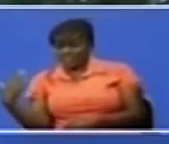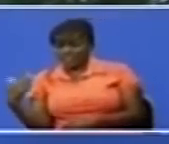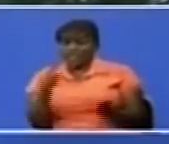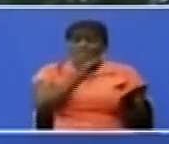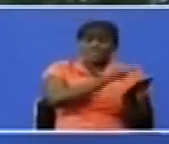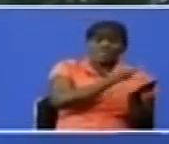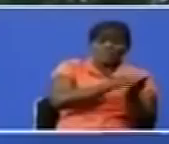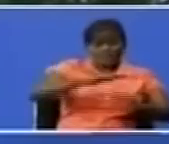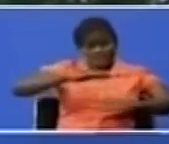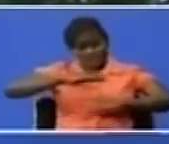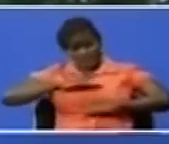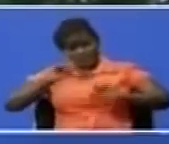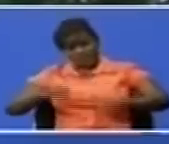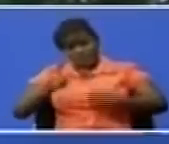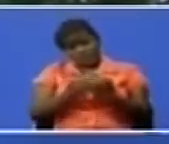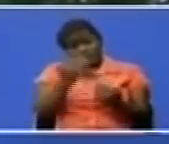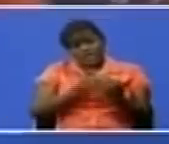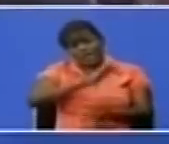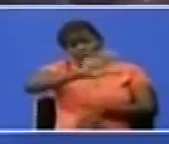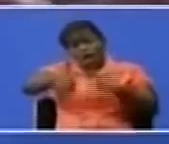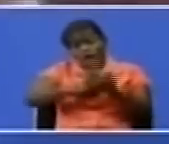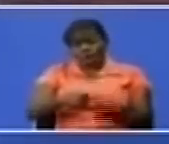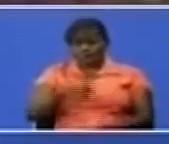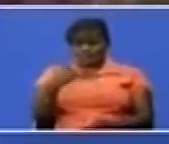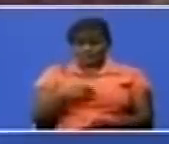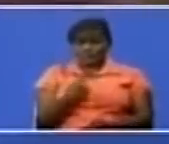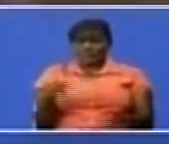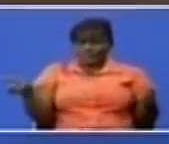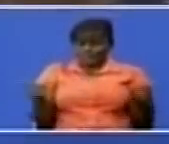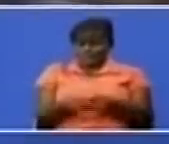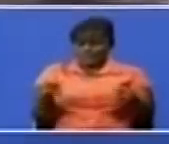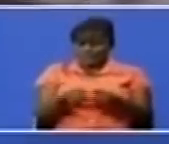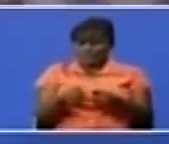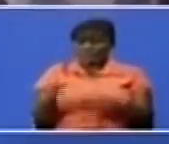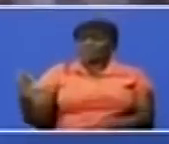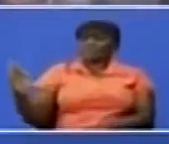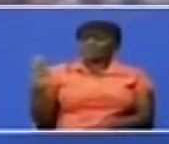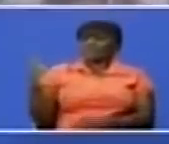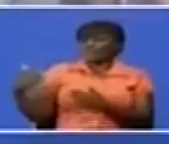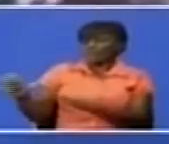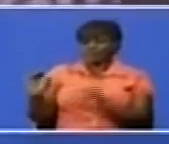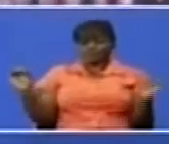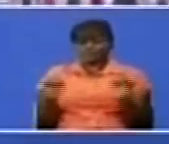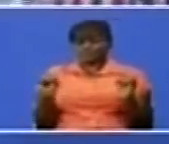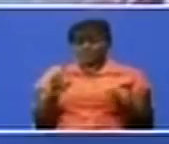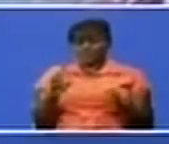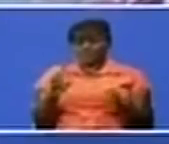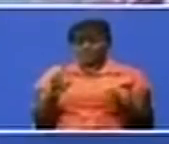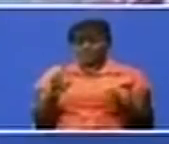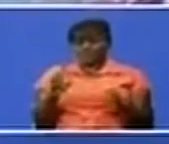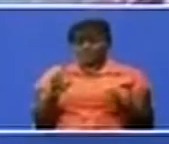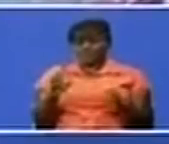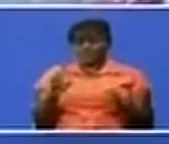stocking enough to be able to cater for our guests for this period. Na huku maandalizi haya yakifanyika, usalama haujaachwa nyuma. Kwa kamishna wa